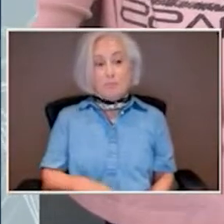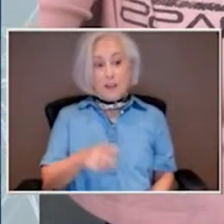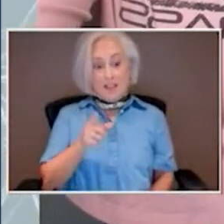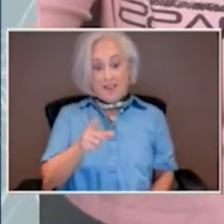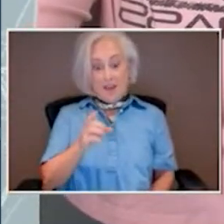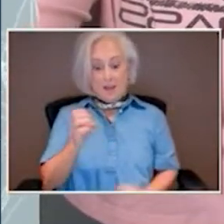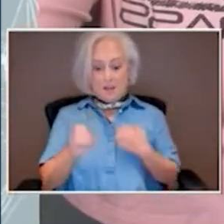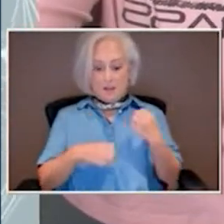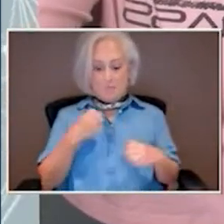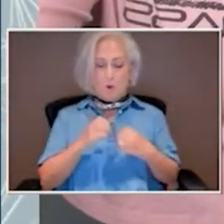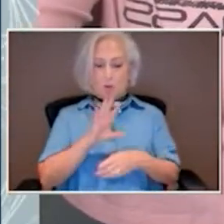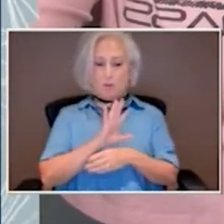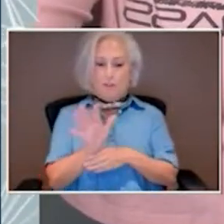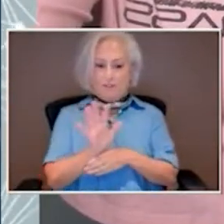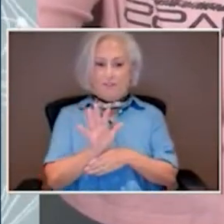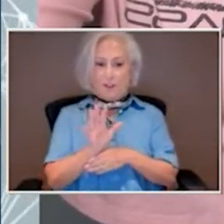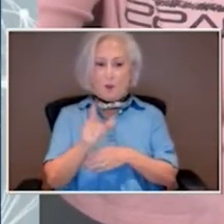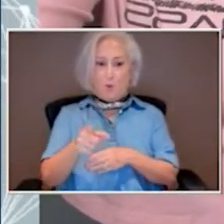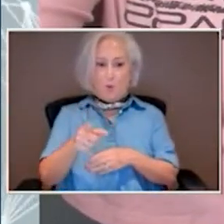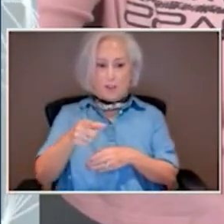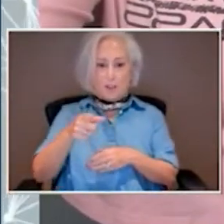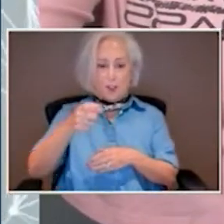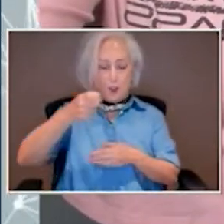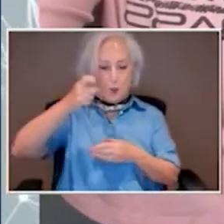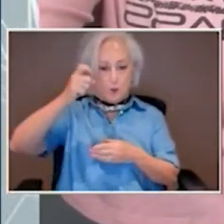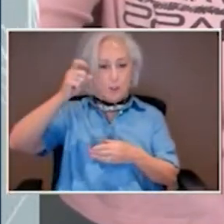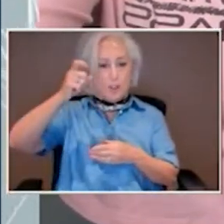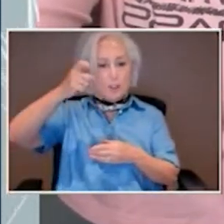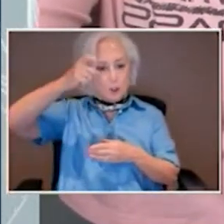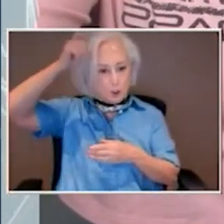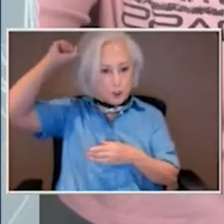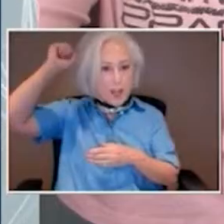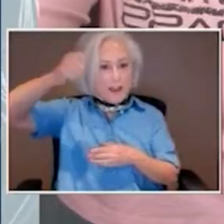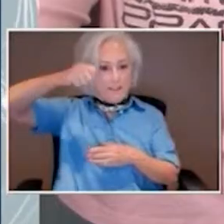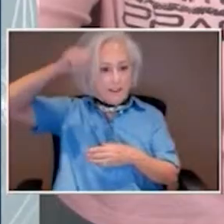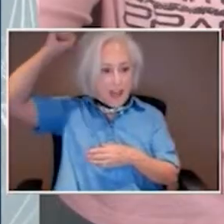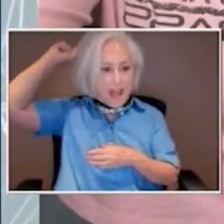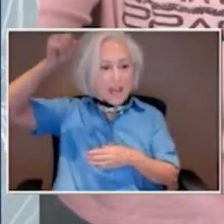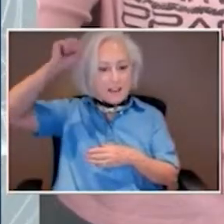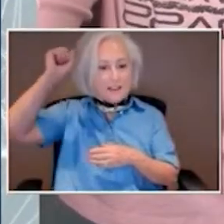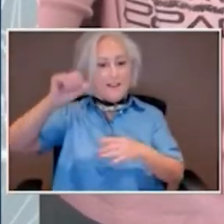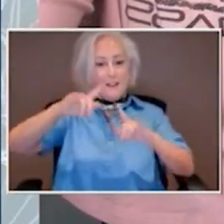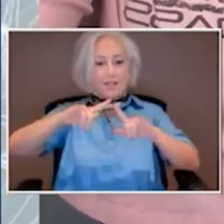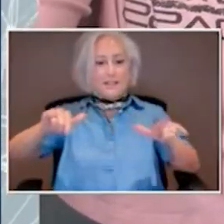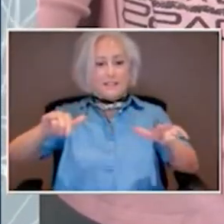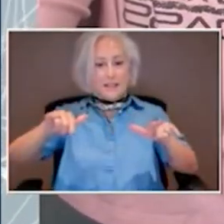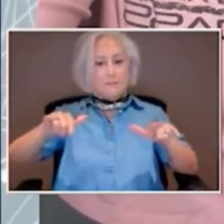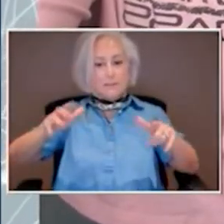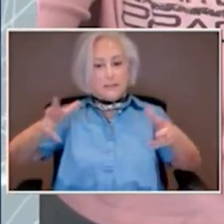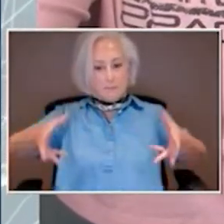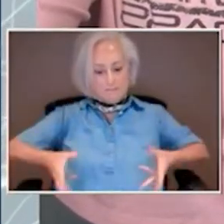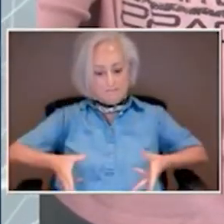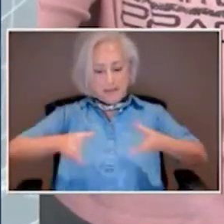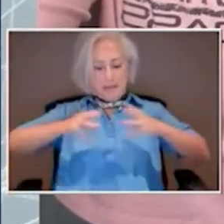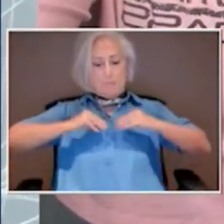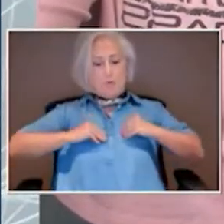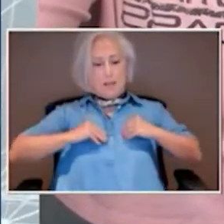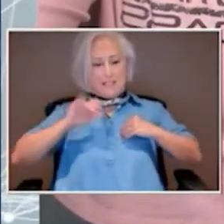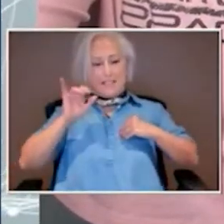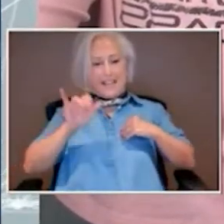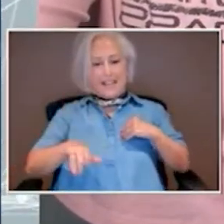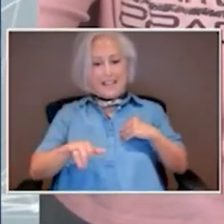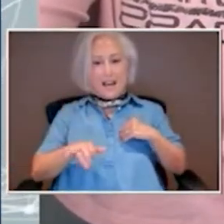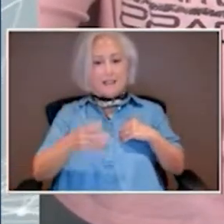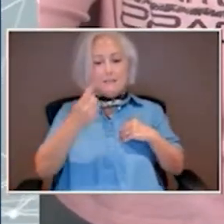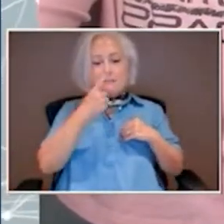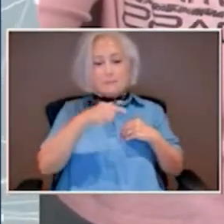showed you shaving your head, but then it seems like you were somewhat embracing your hair loss journey. Tell us a little bit about that,